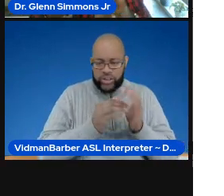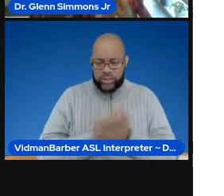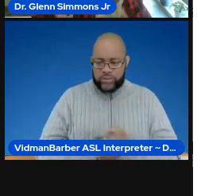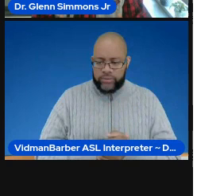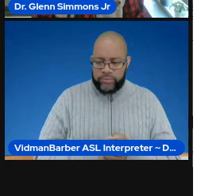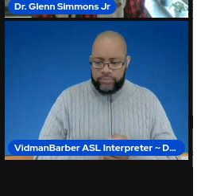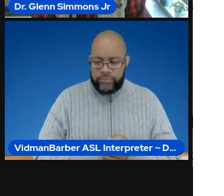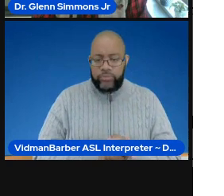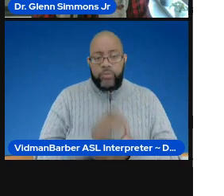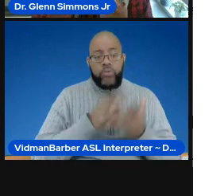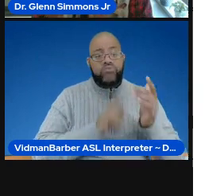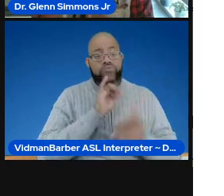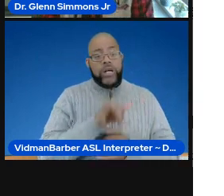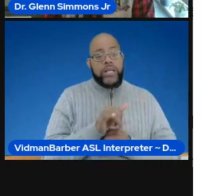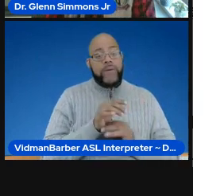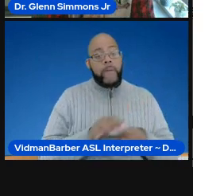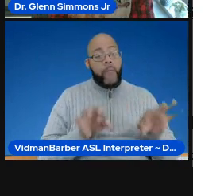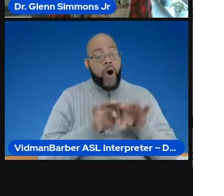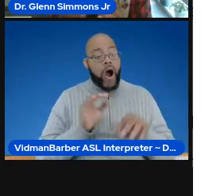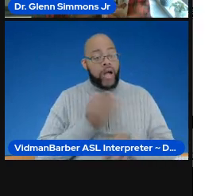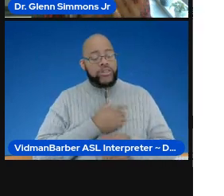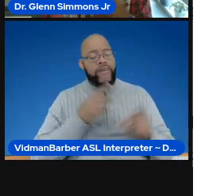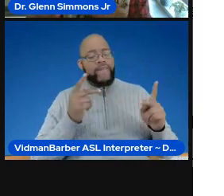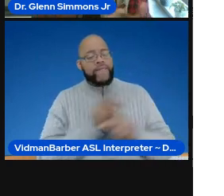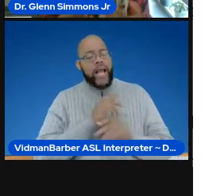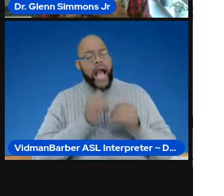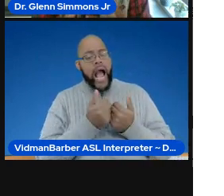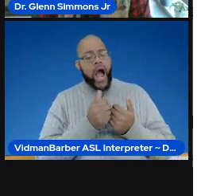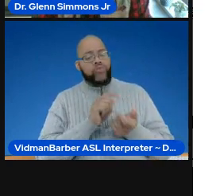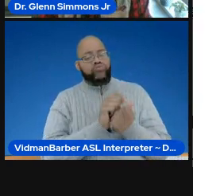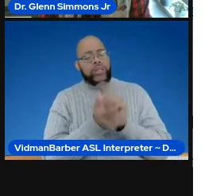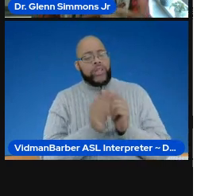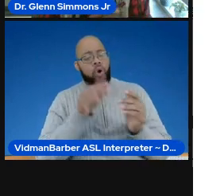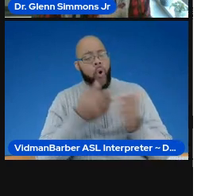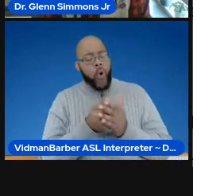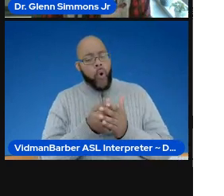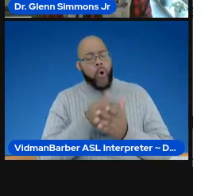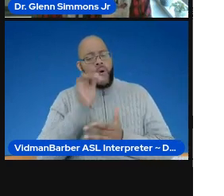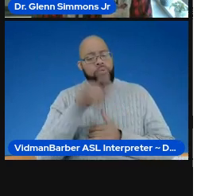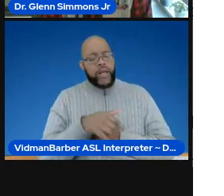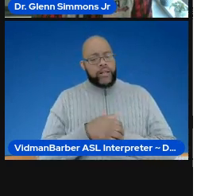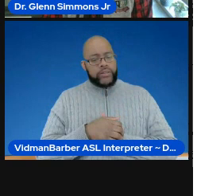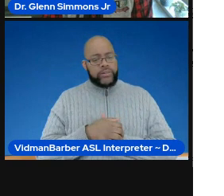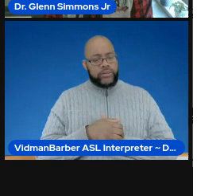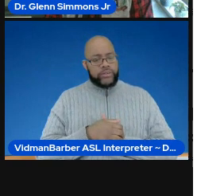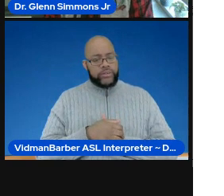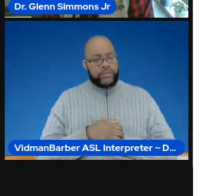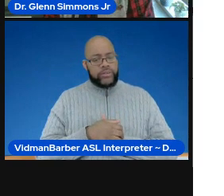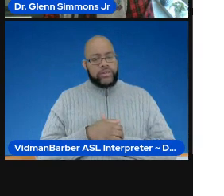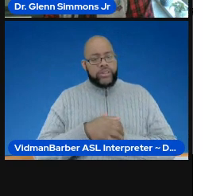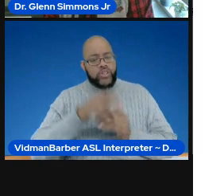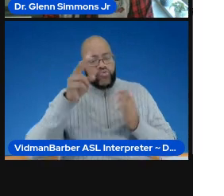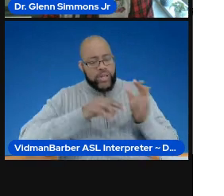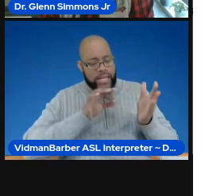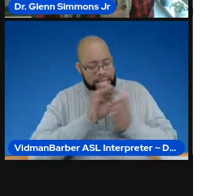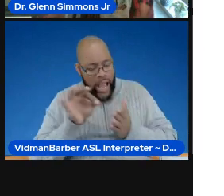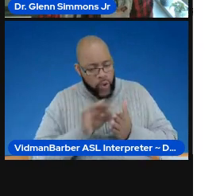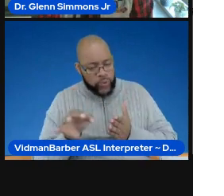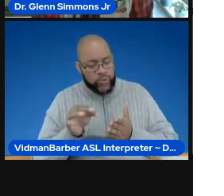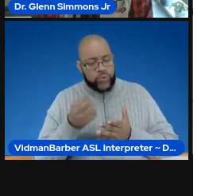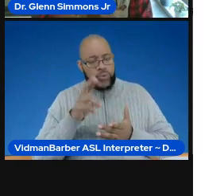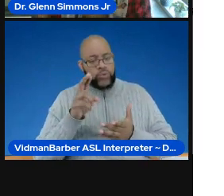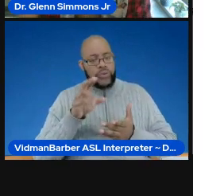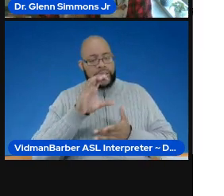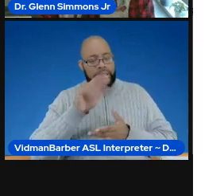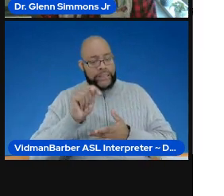But what was really important for us was to figure out how to translate all of these, read counts or